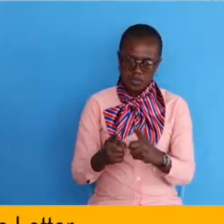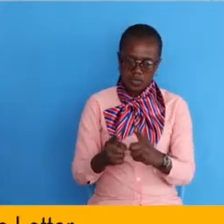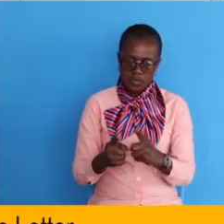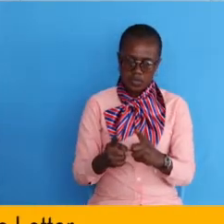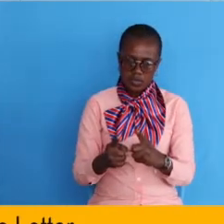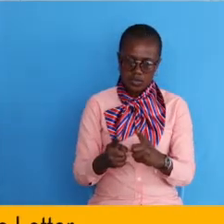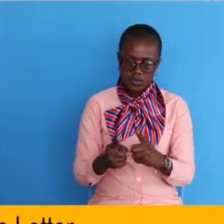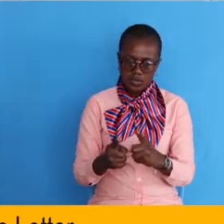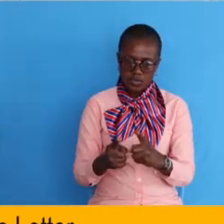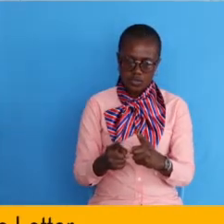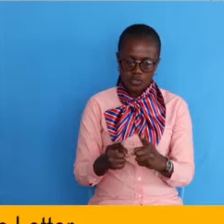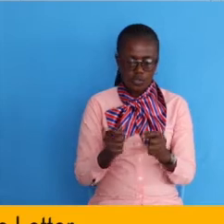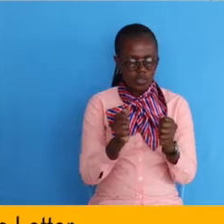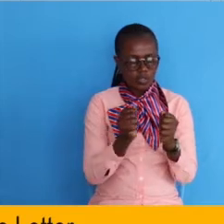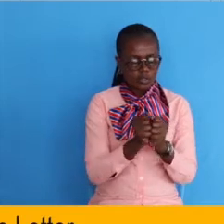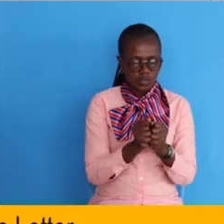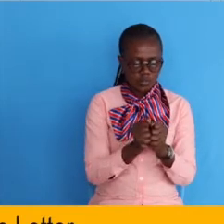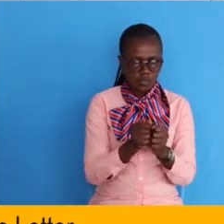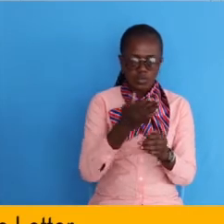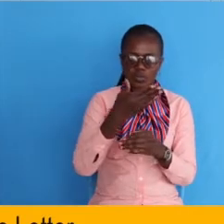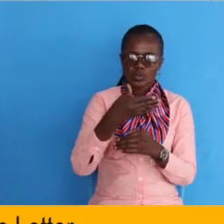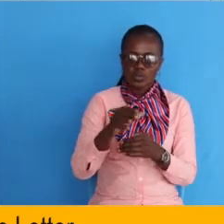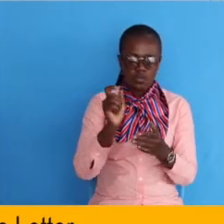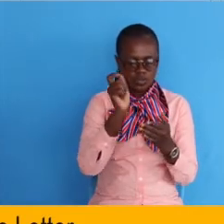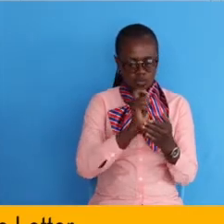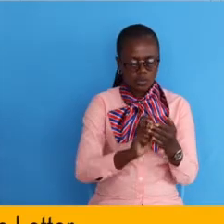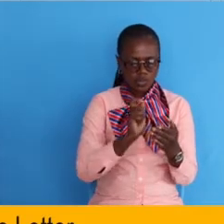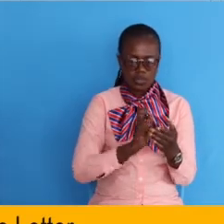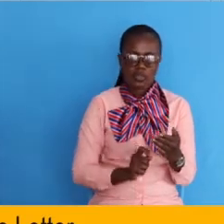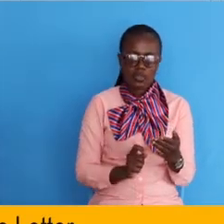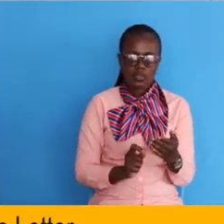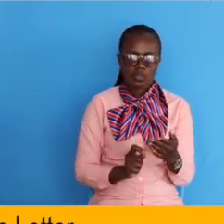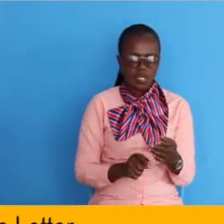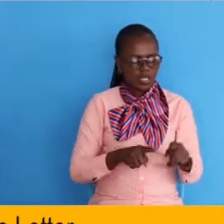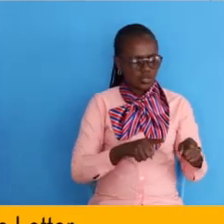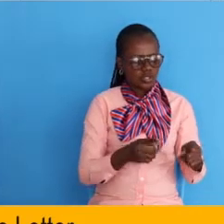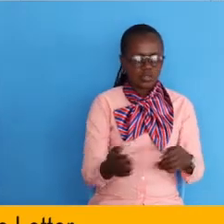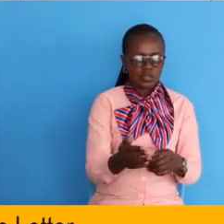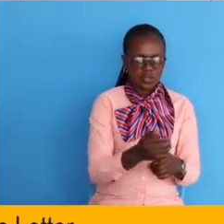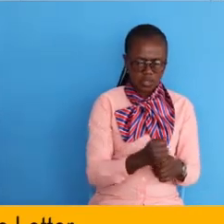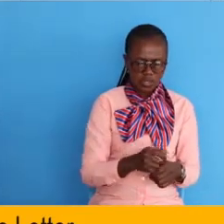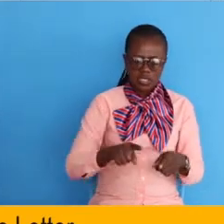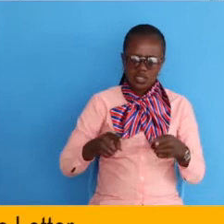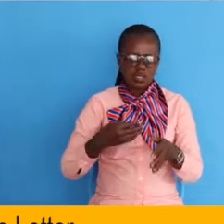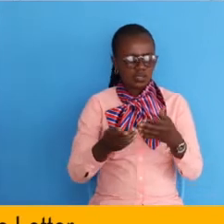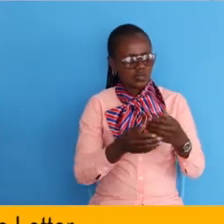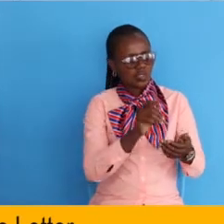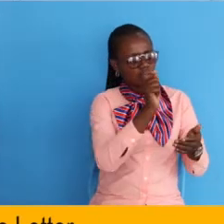number 6. You think of, what do you want? What has pressed you to write the letter?